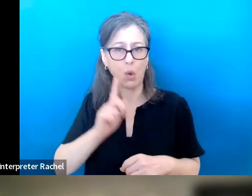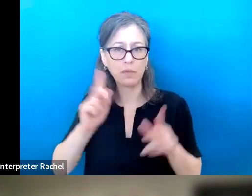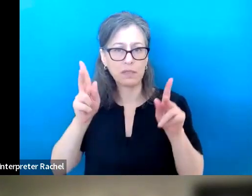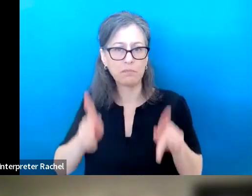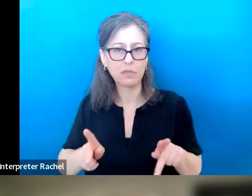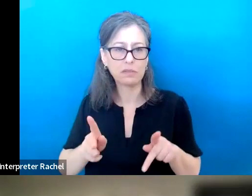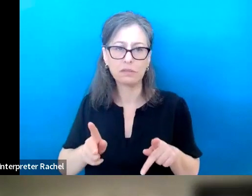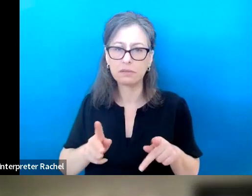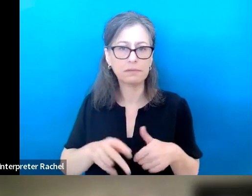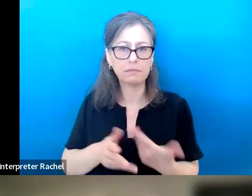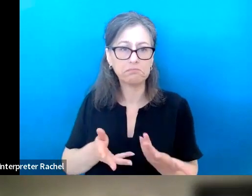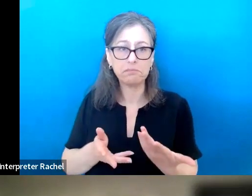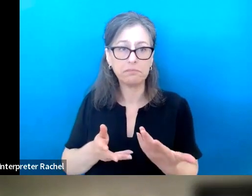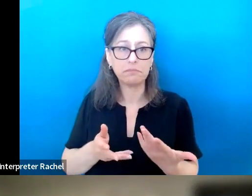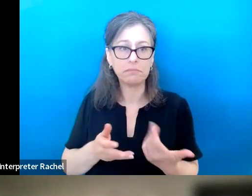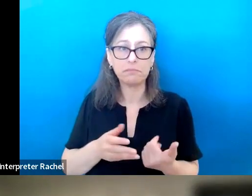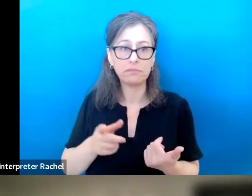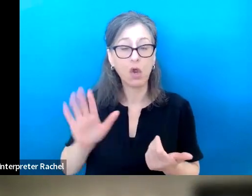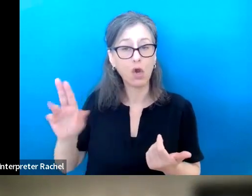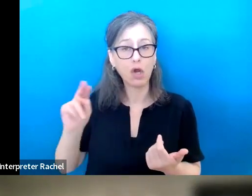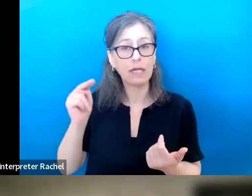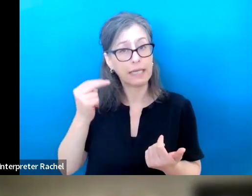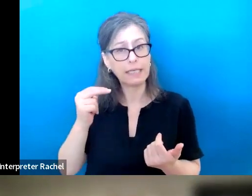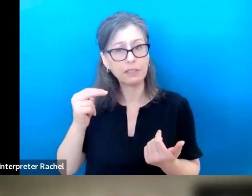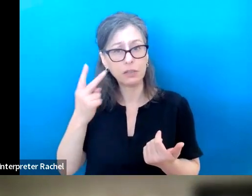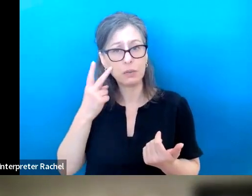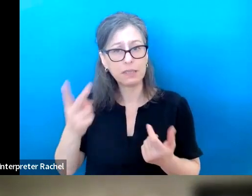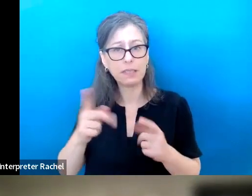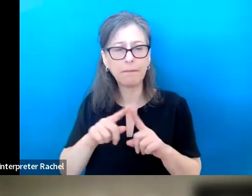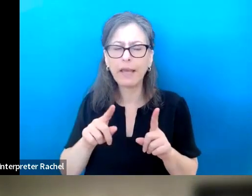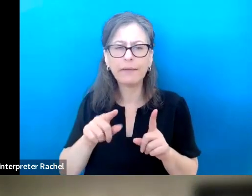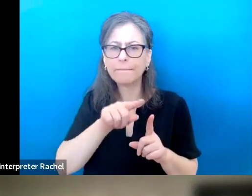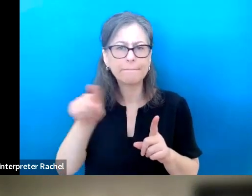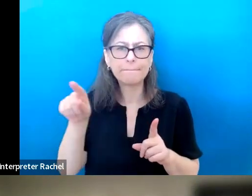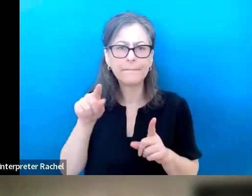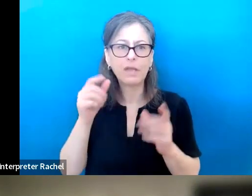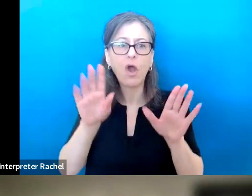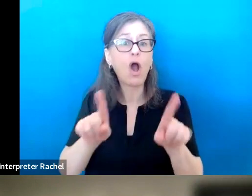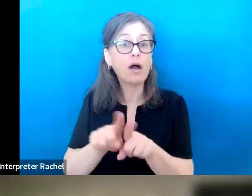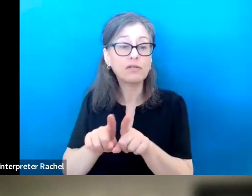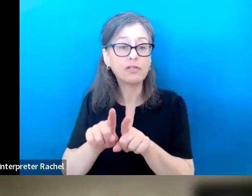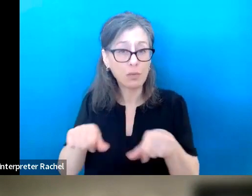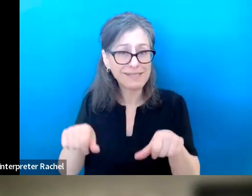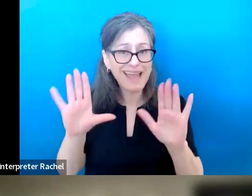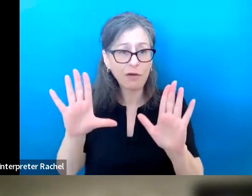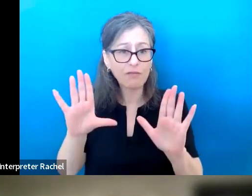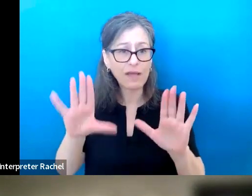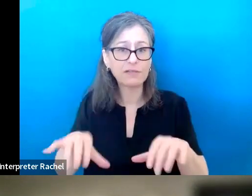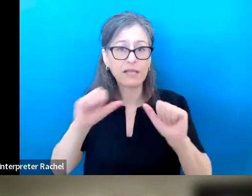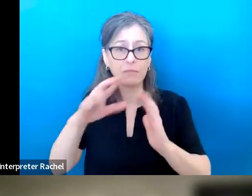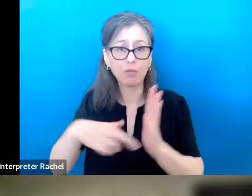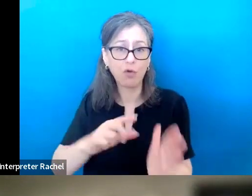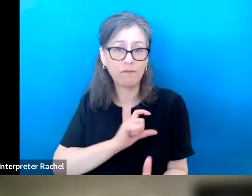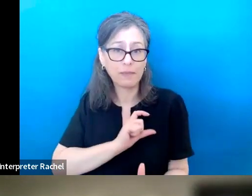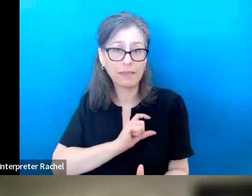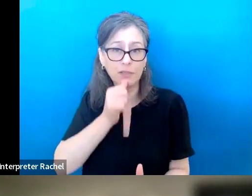And, you don't, apart from her niece, you don't see, and also it was a great sacrifice being a policewoman because you